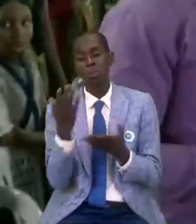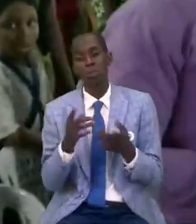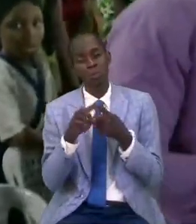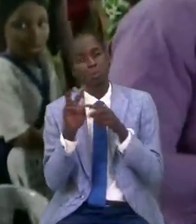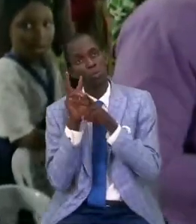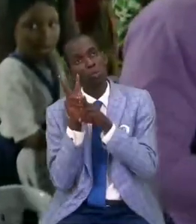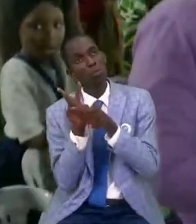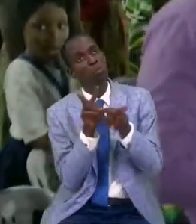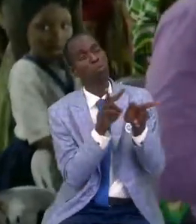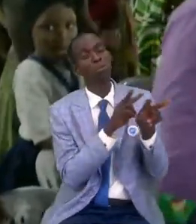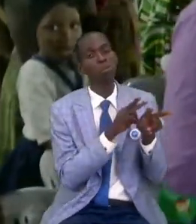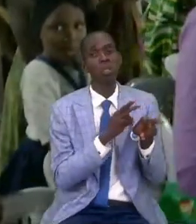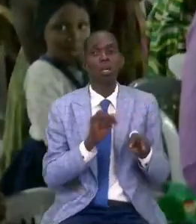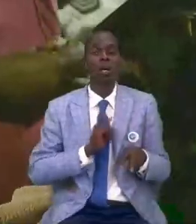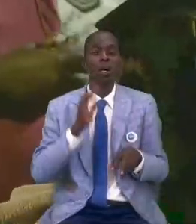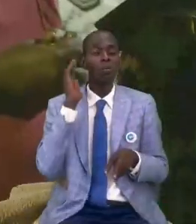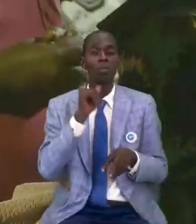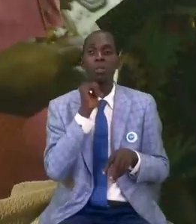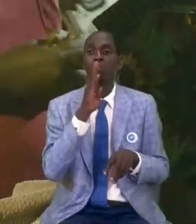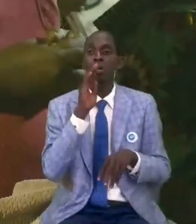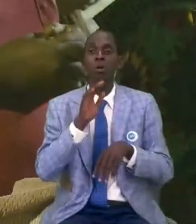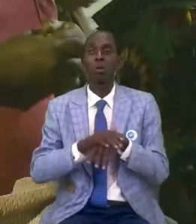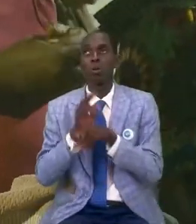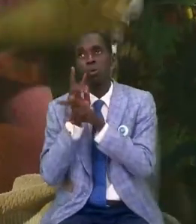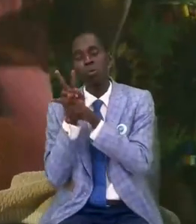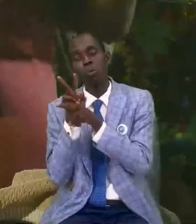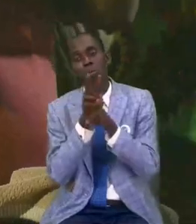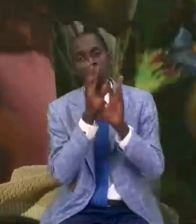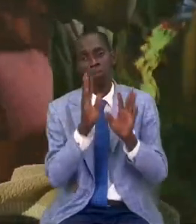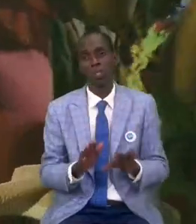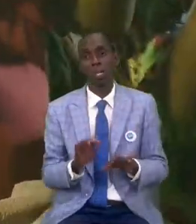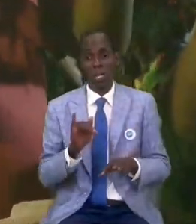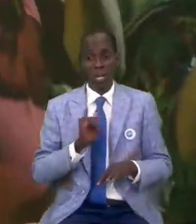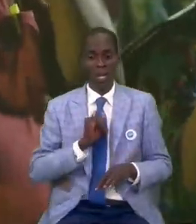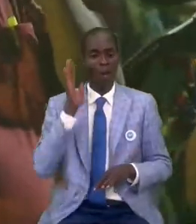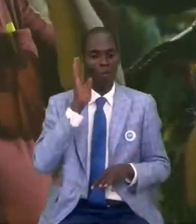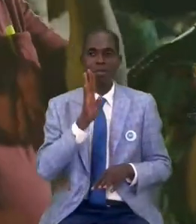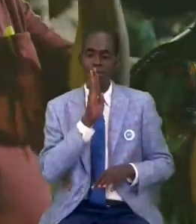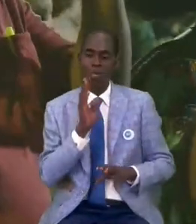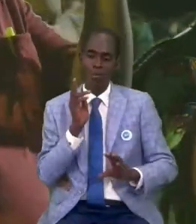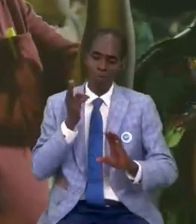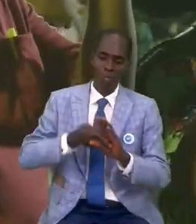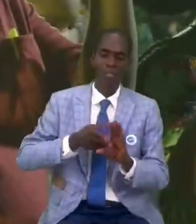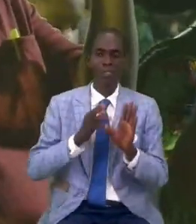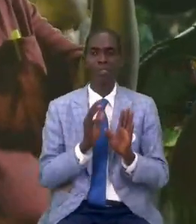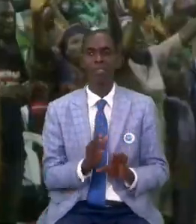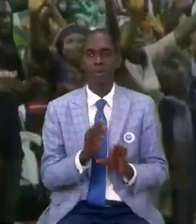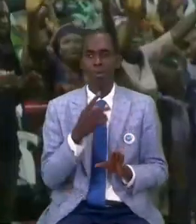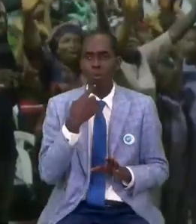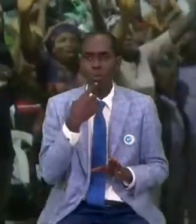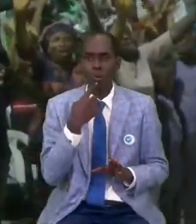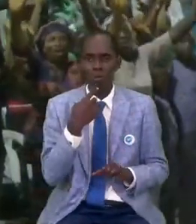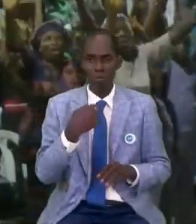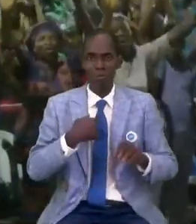I will be a partaker. Where are you? Coming. Coming. When you hear the final